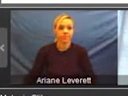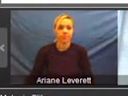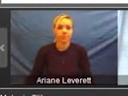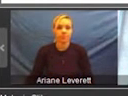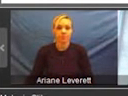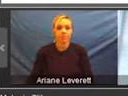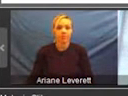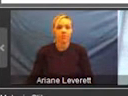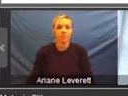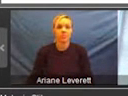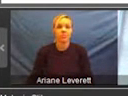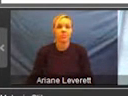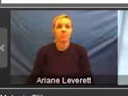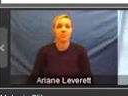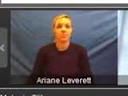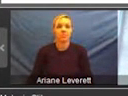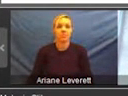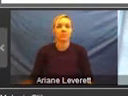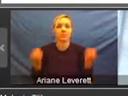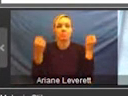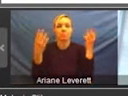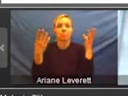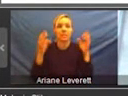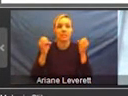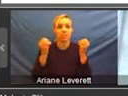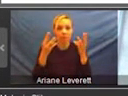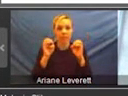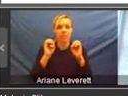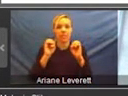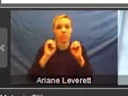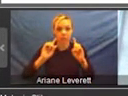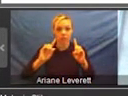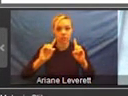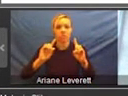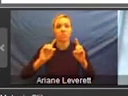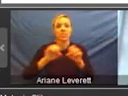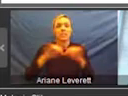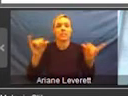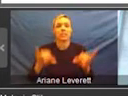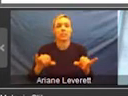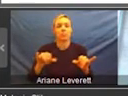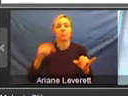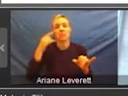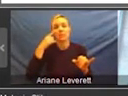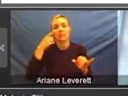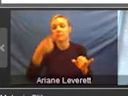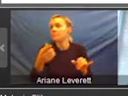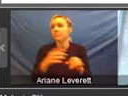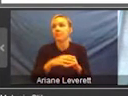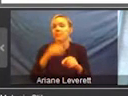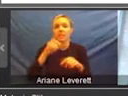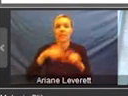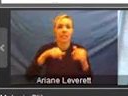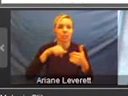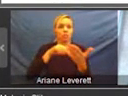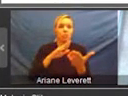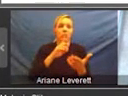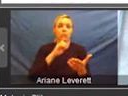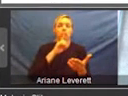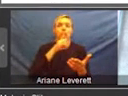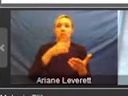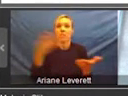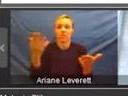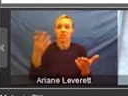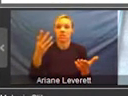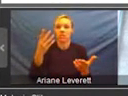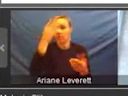For many educational systems, they find it difficult to address the realities of the information society, was